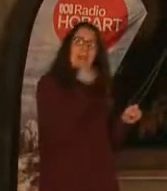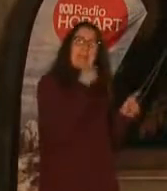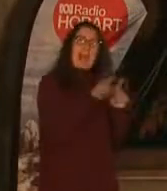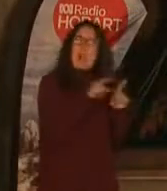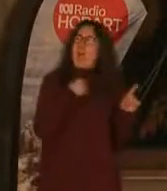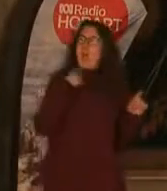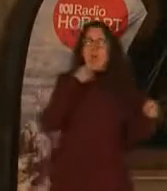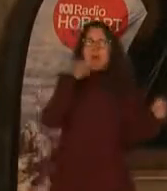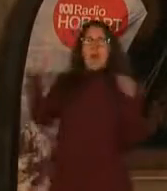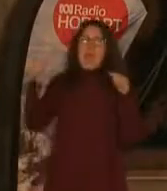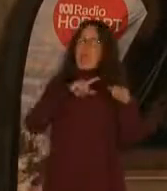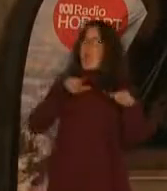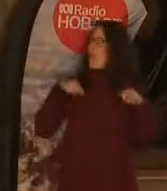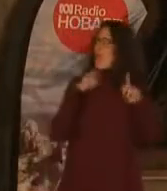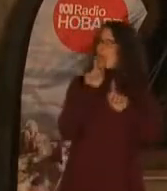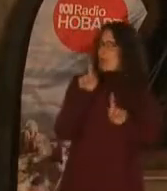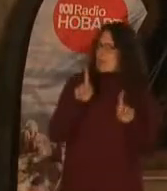competition. And